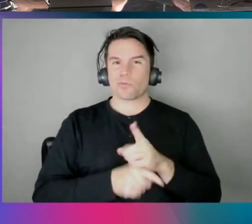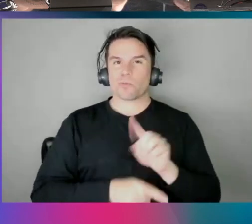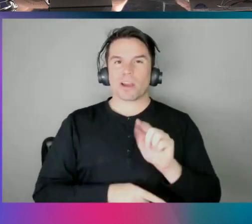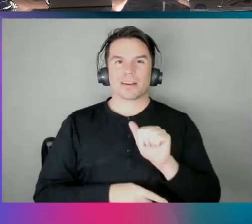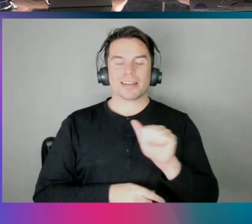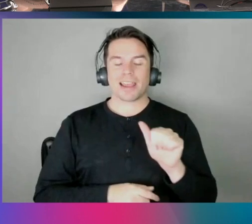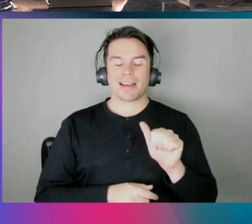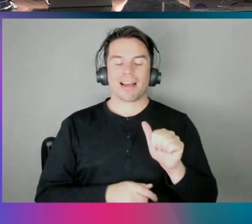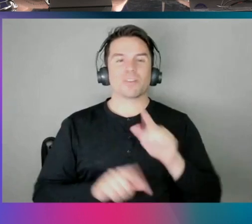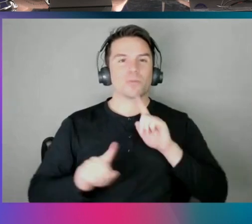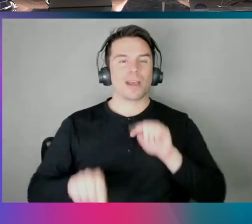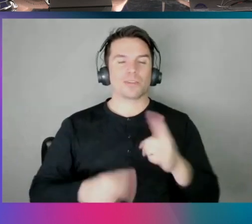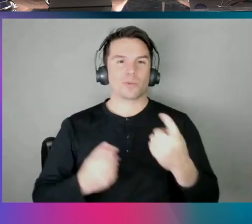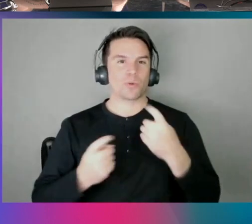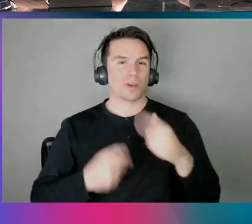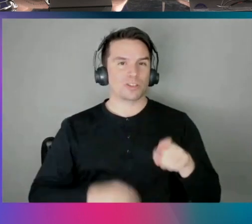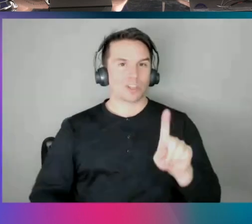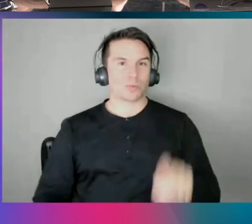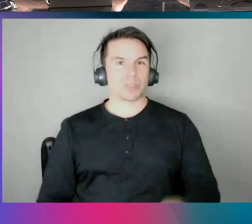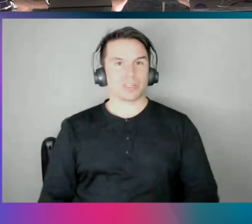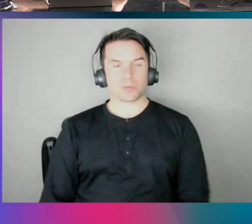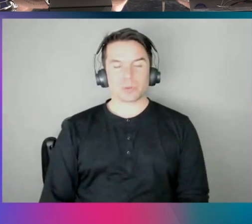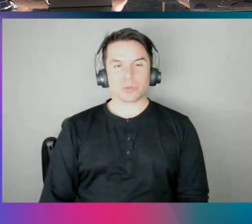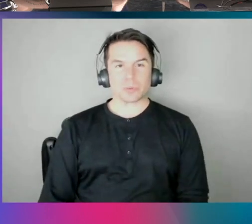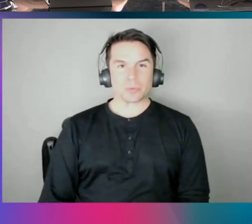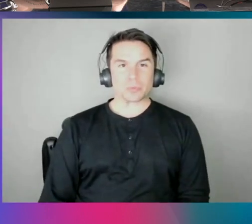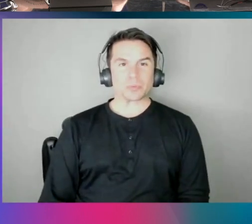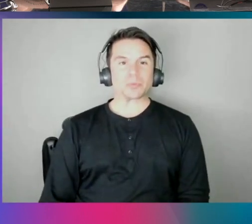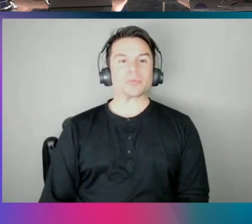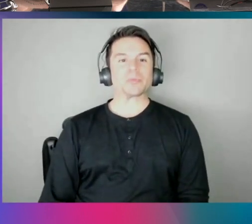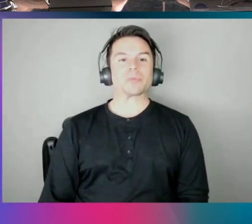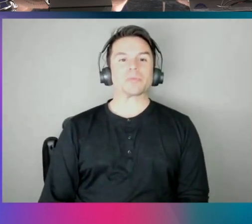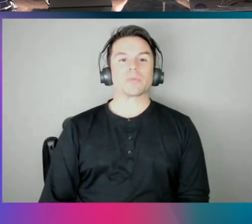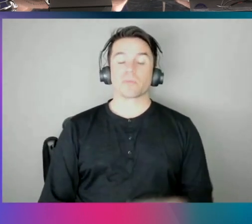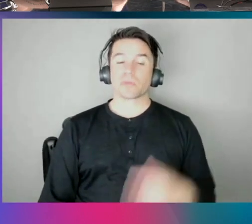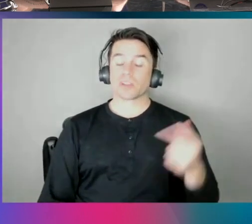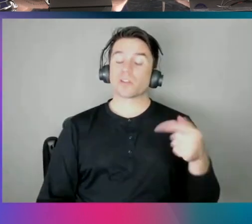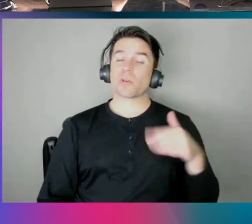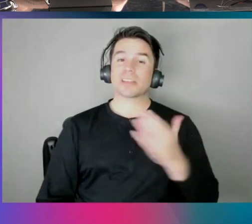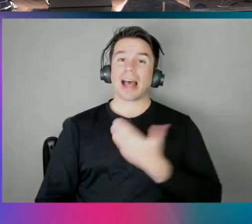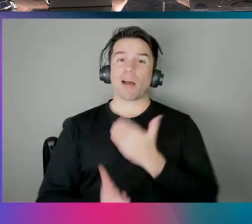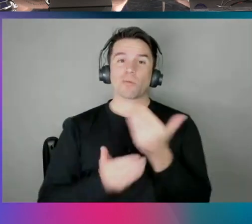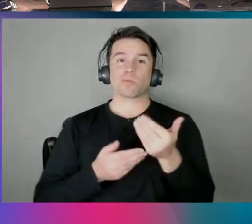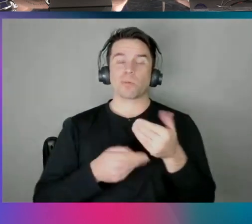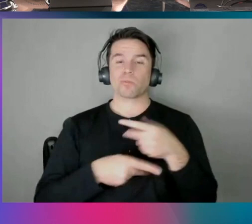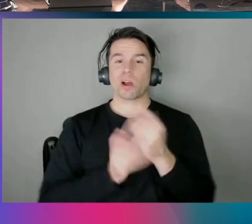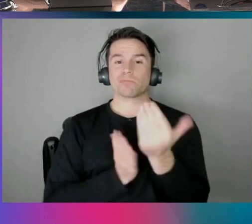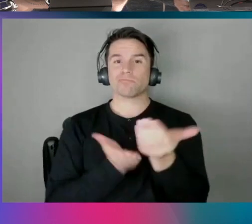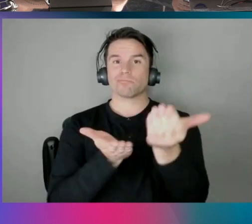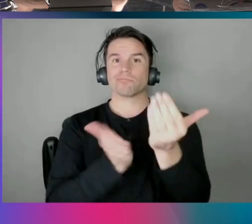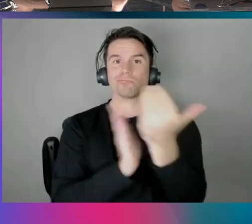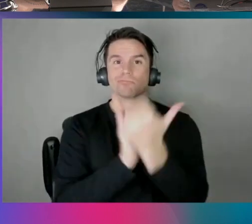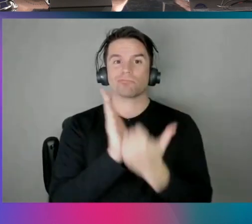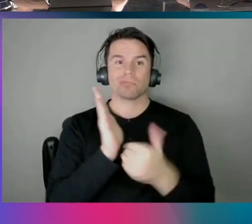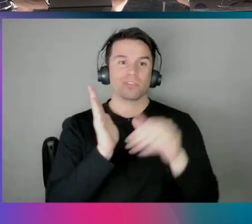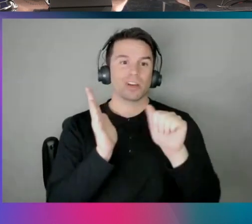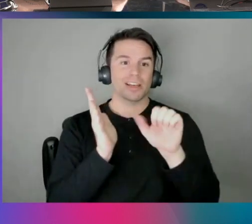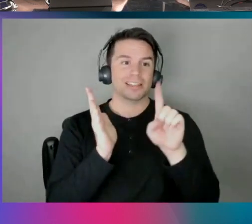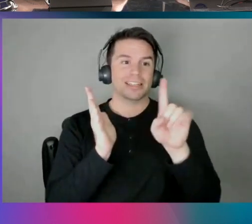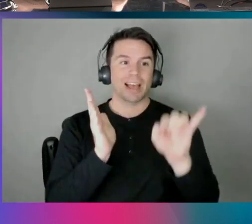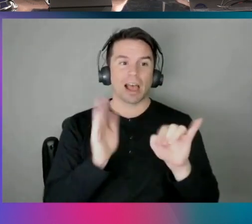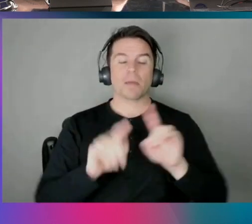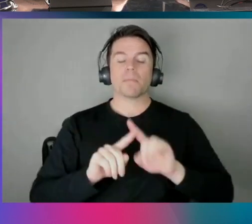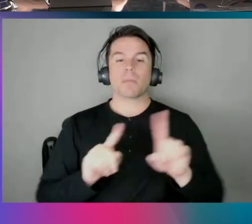answer. So this is the catalog that we currently have for ASDI, and but let's actually take a look